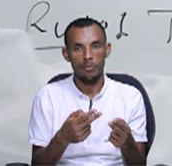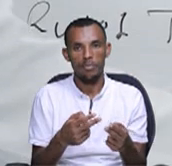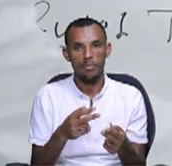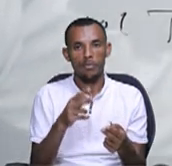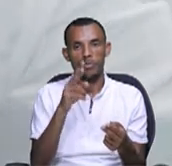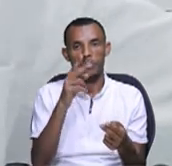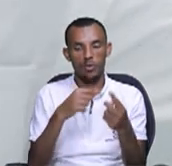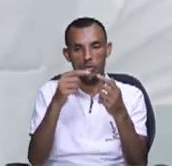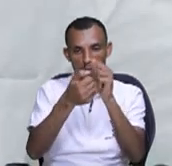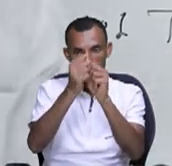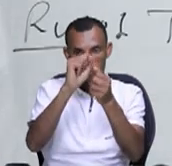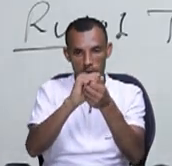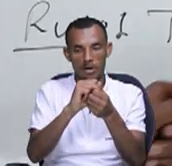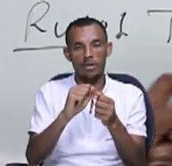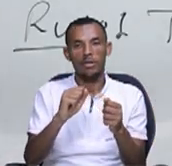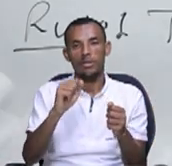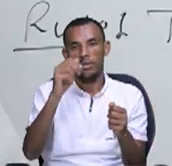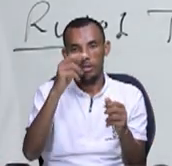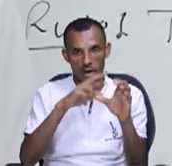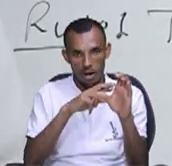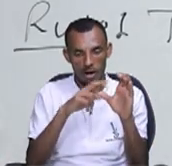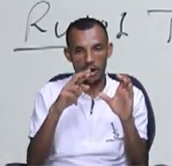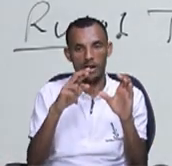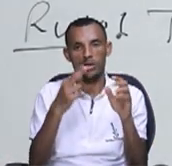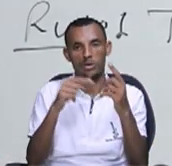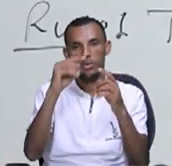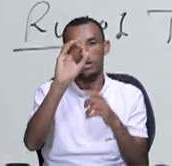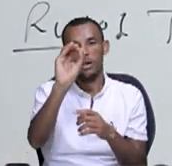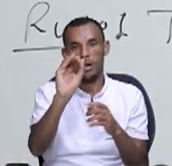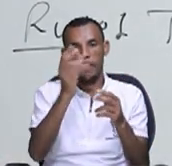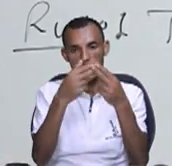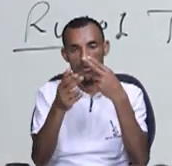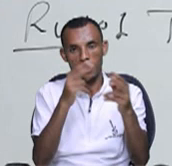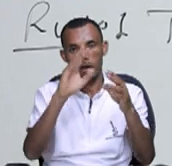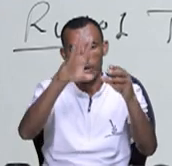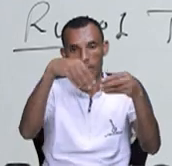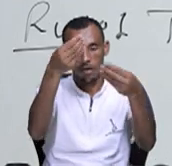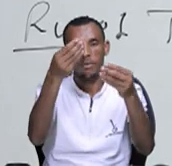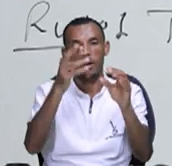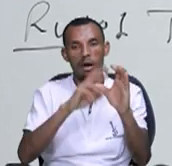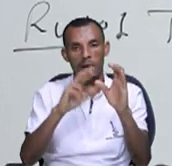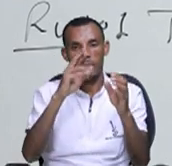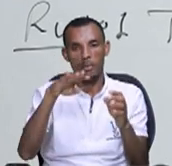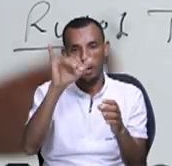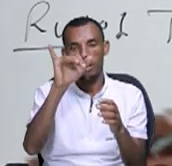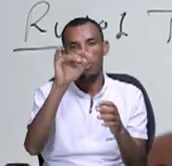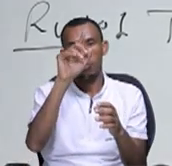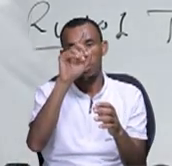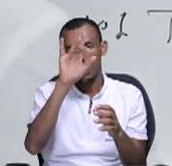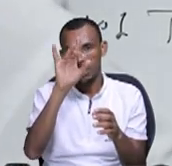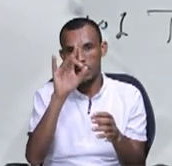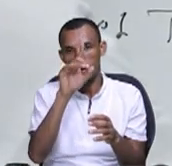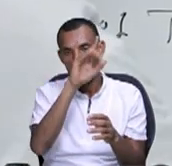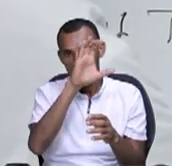to convert radian to degree multiplied by a given radian by